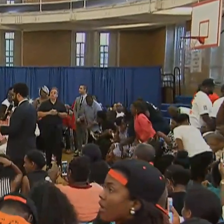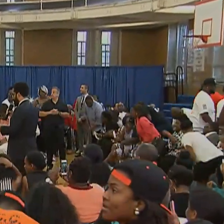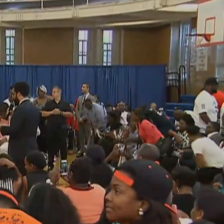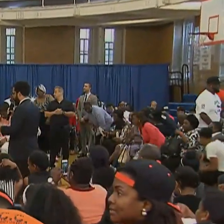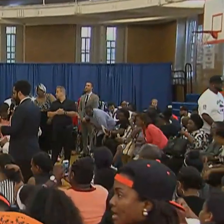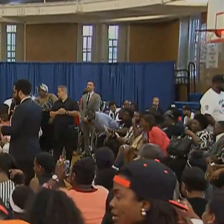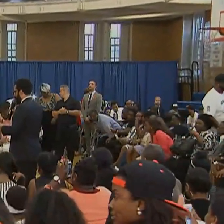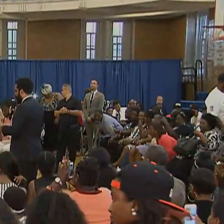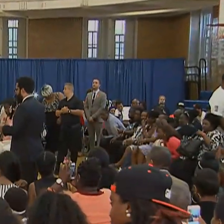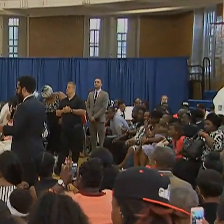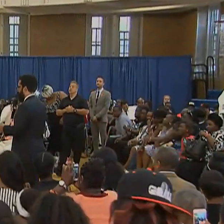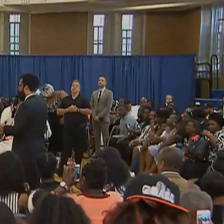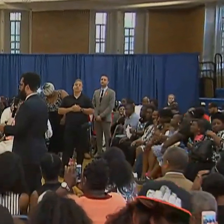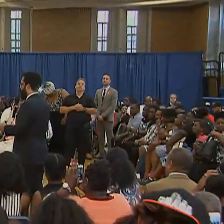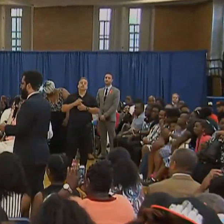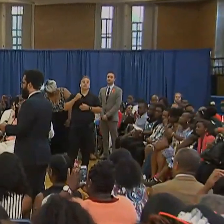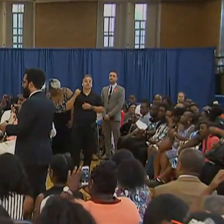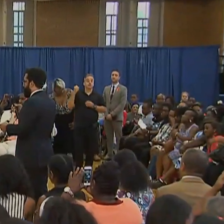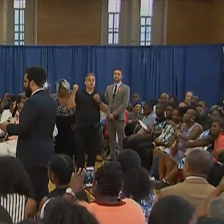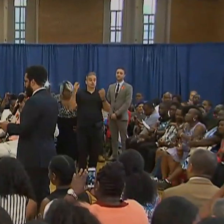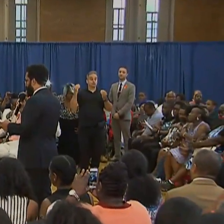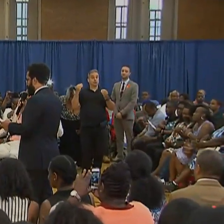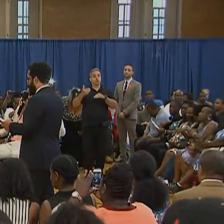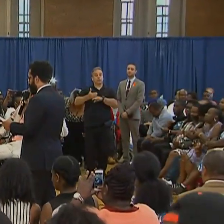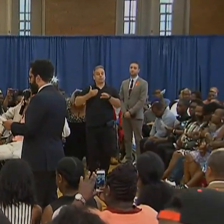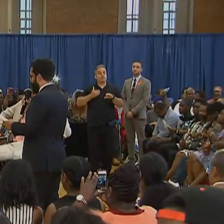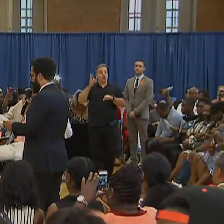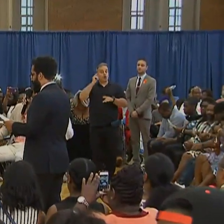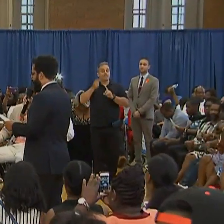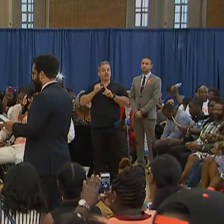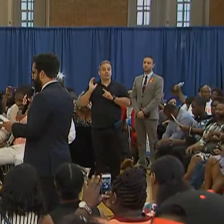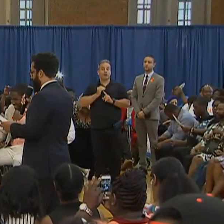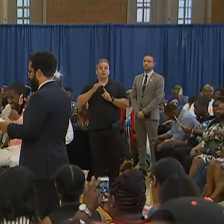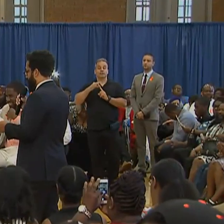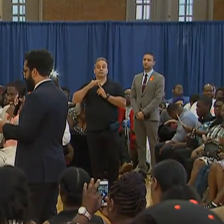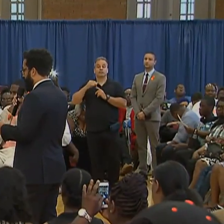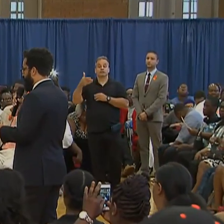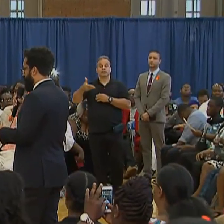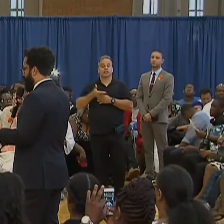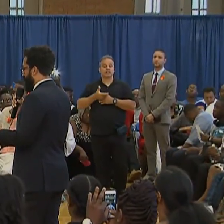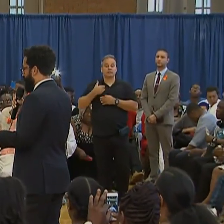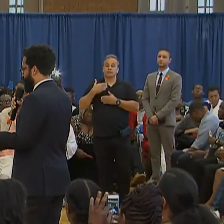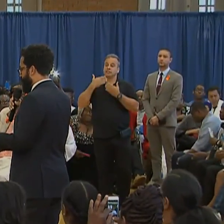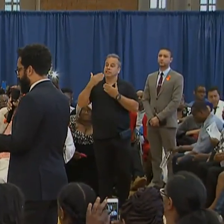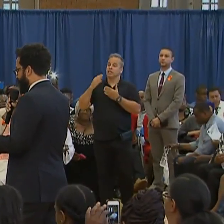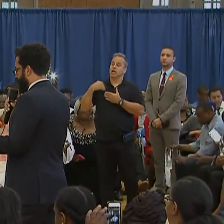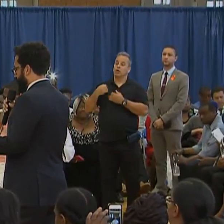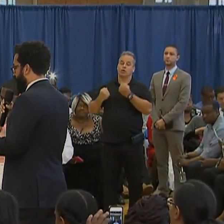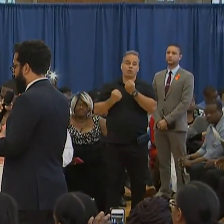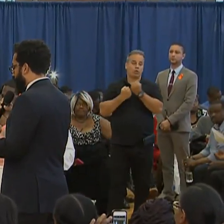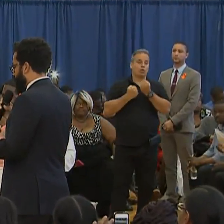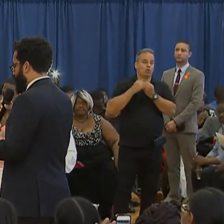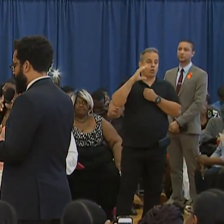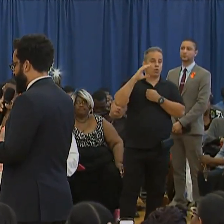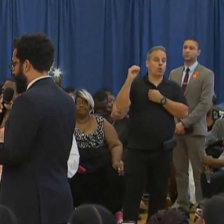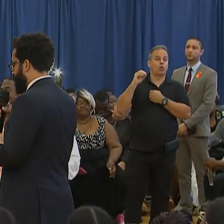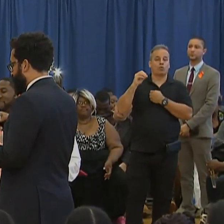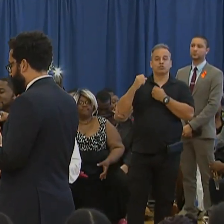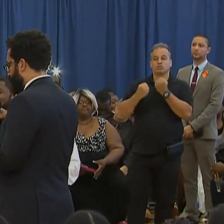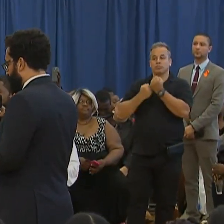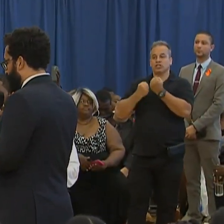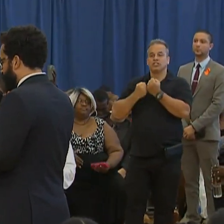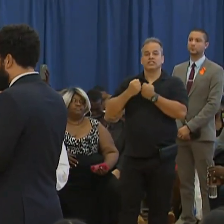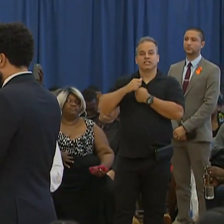All right, so before we hear from our special guests, I'd like to thank our co-sponsors and other partners for this